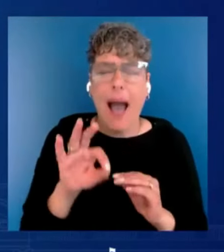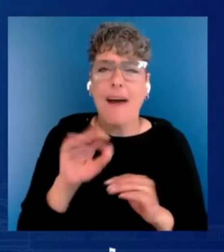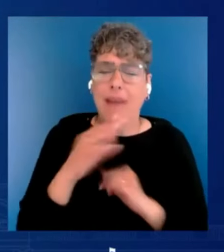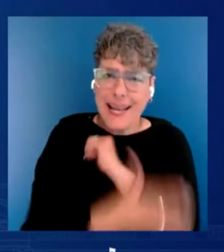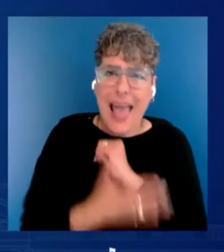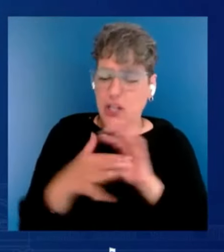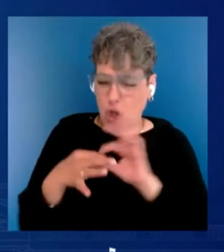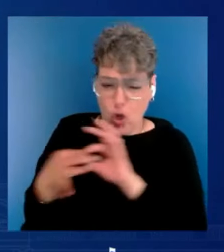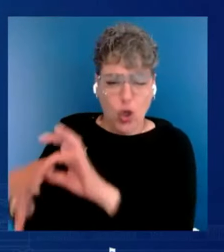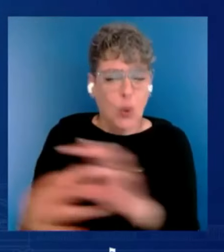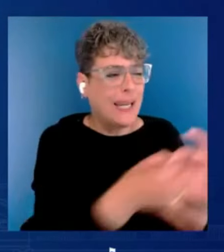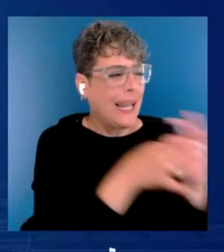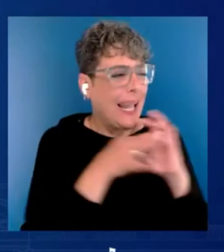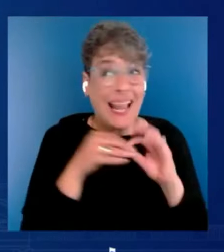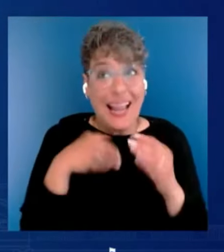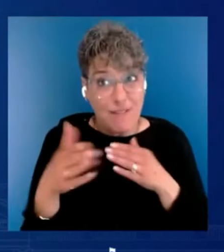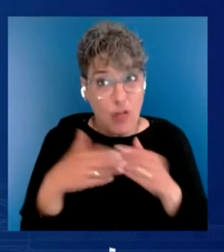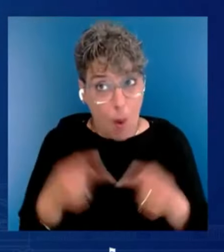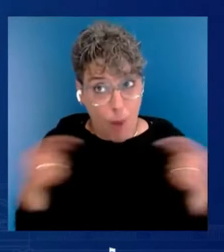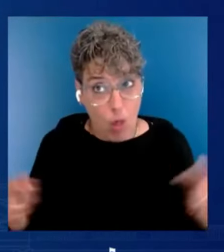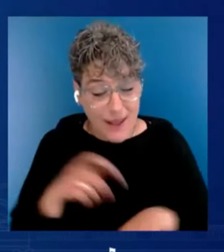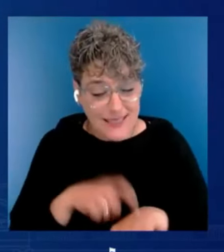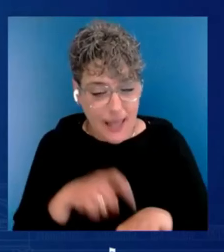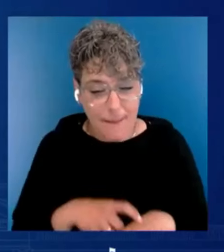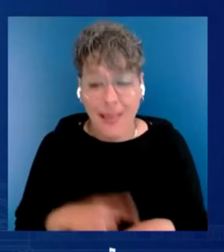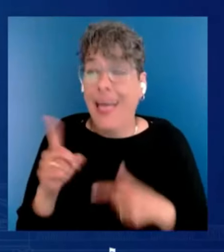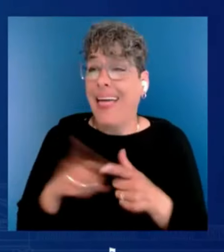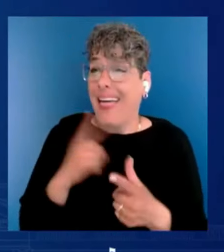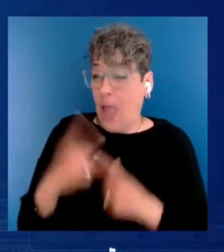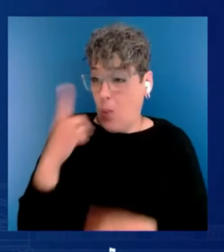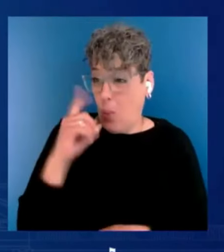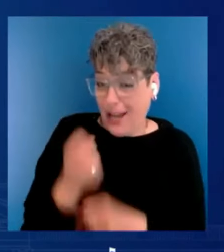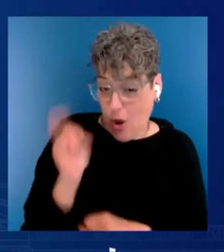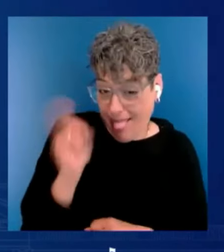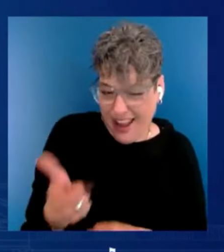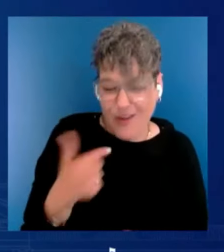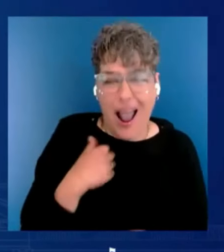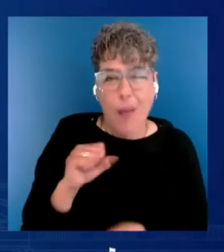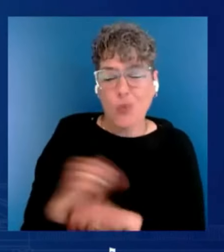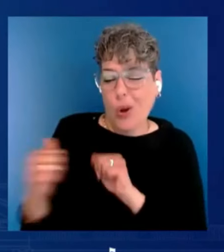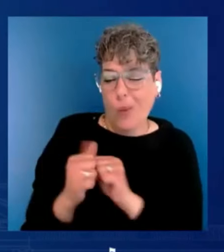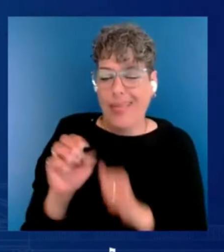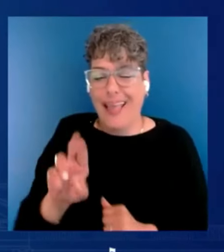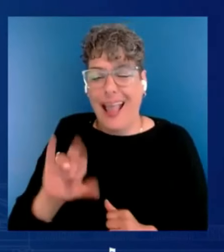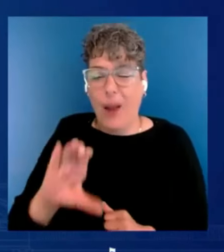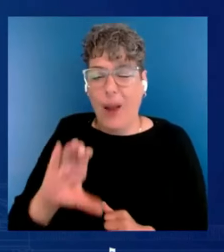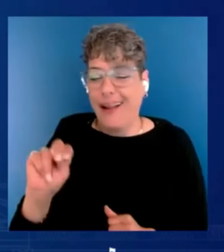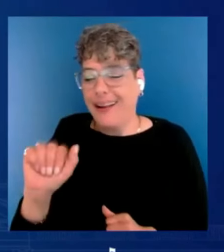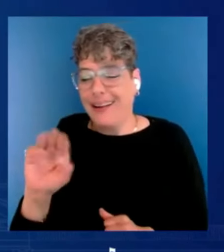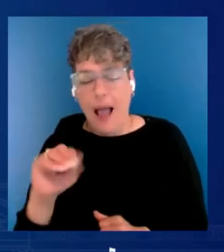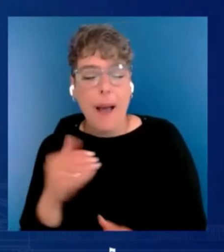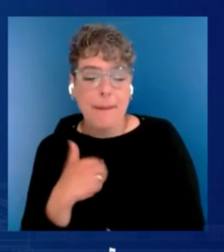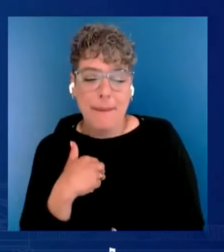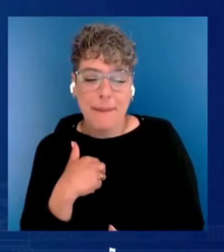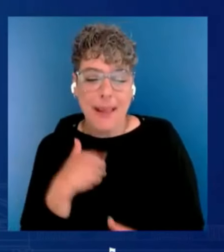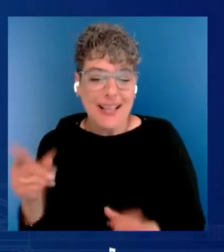that, I remember disclosing on a podcast with Eric Nam, who many of you know, of great K-pop fame, but